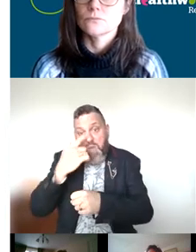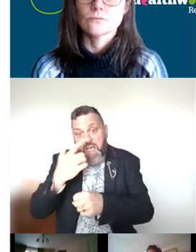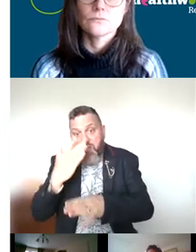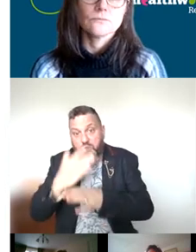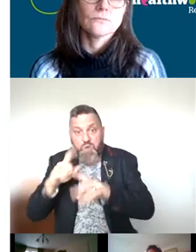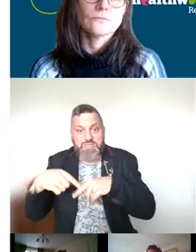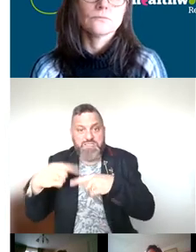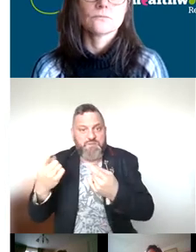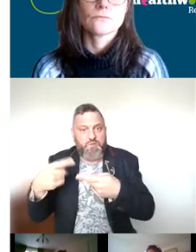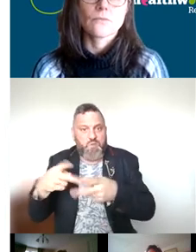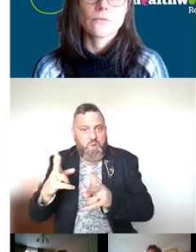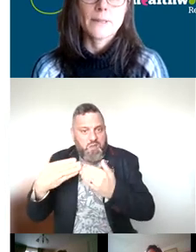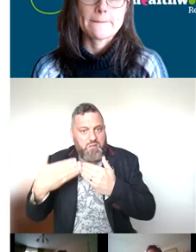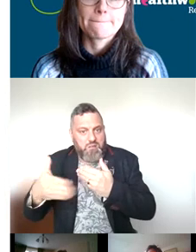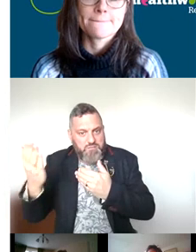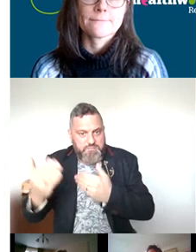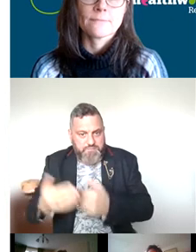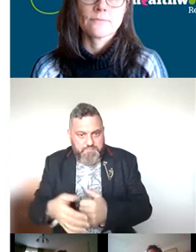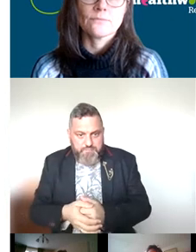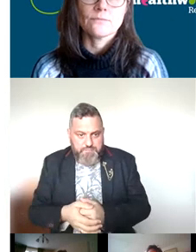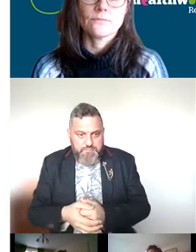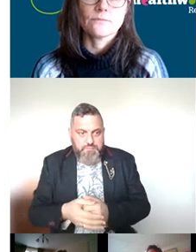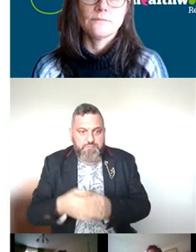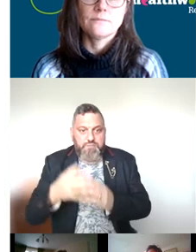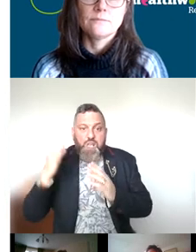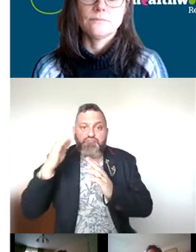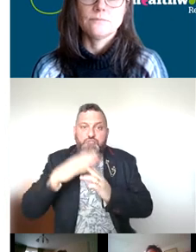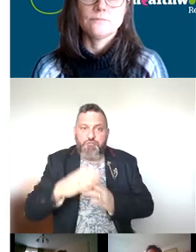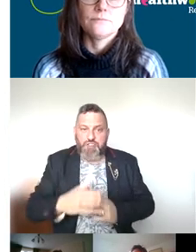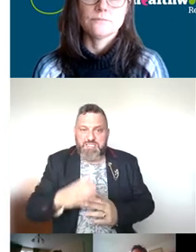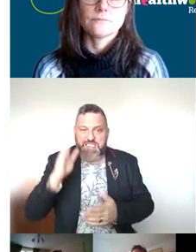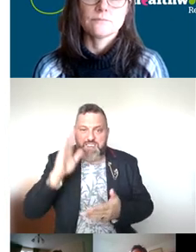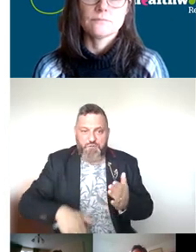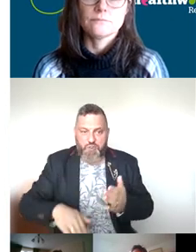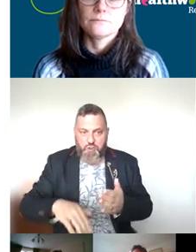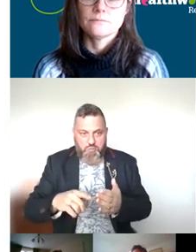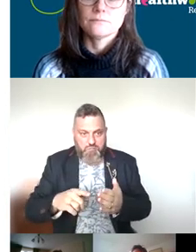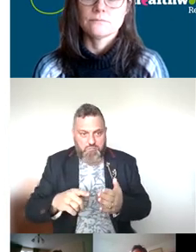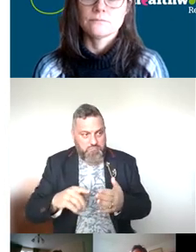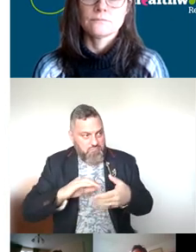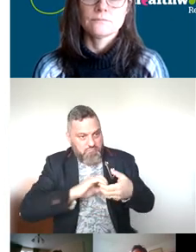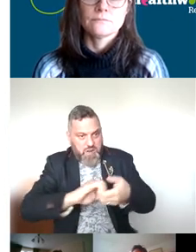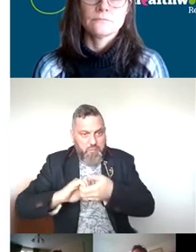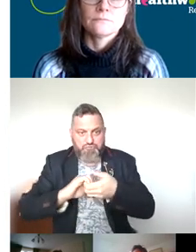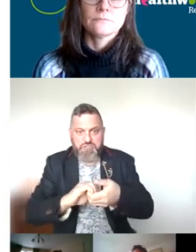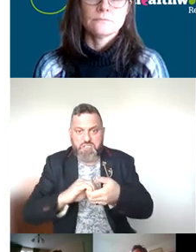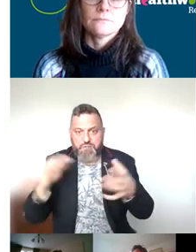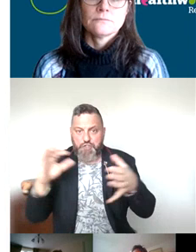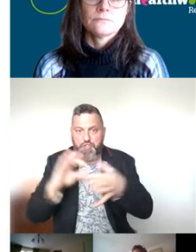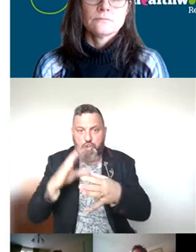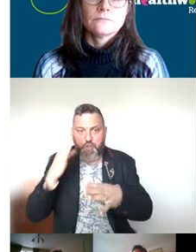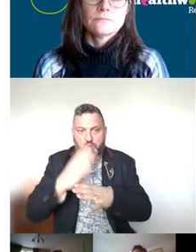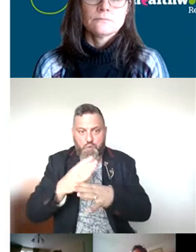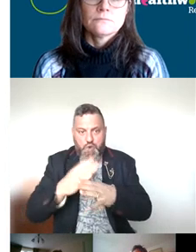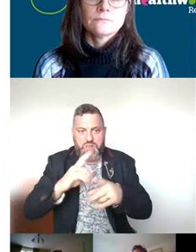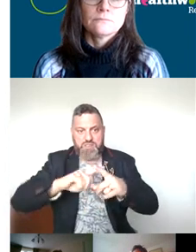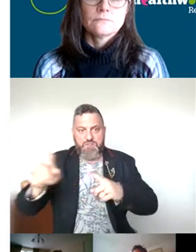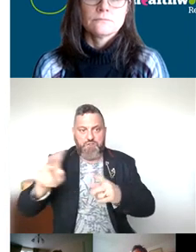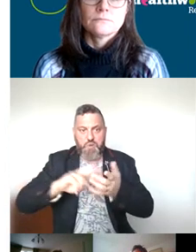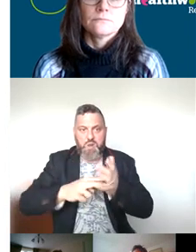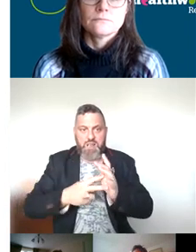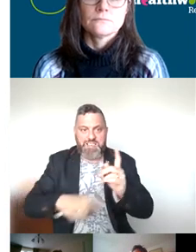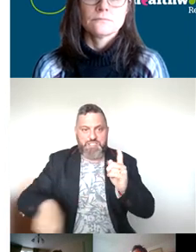together. The priorities have been developed by really collaborative, joined working between the different